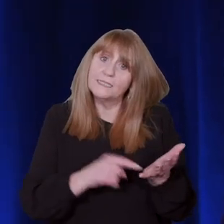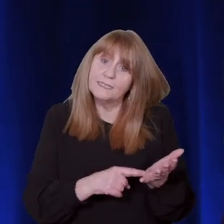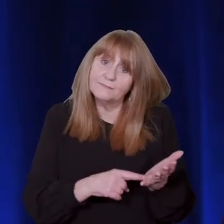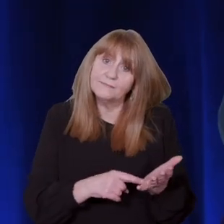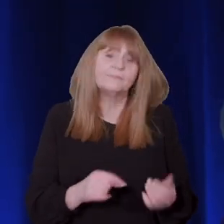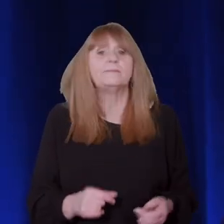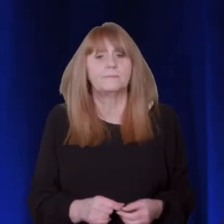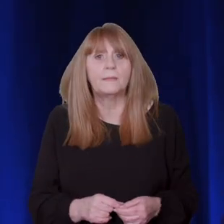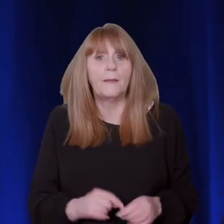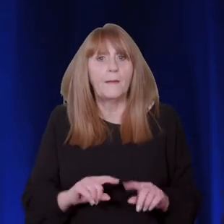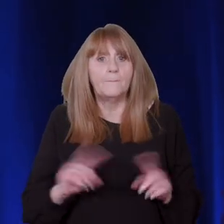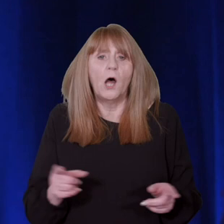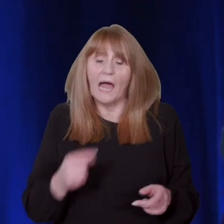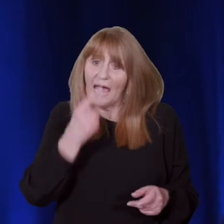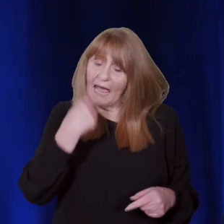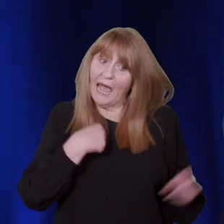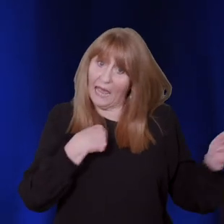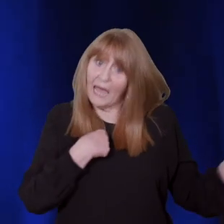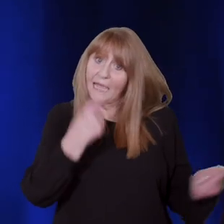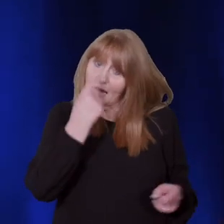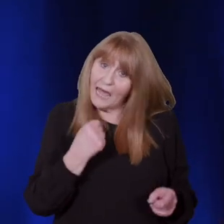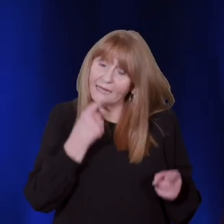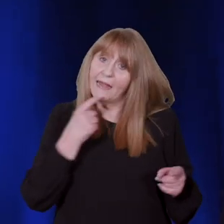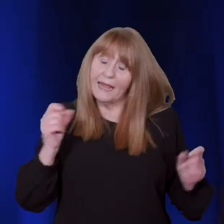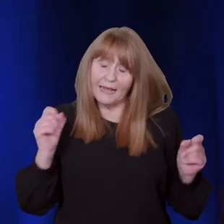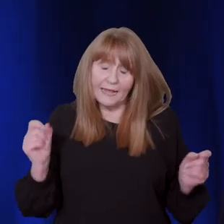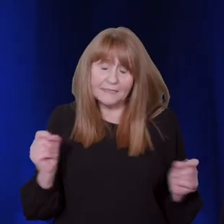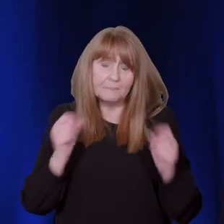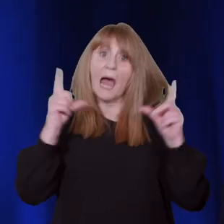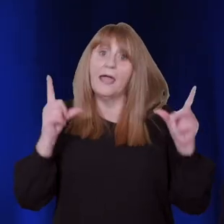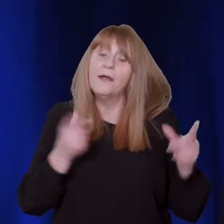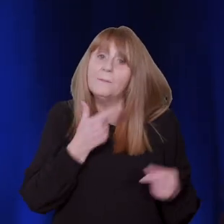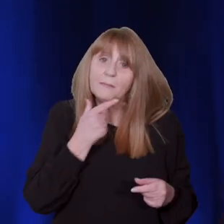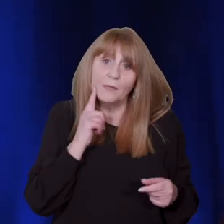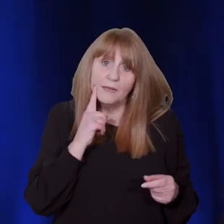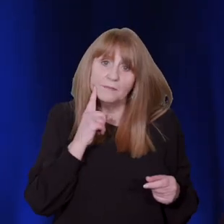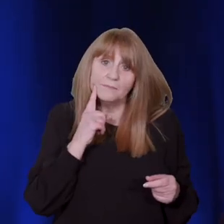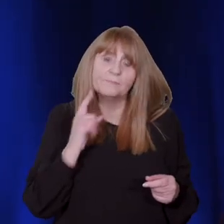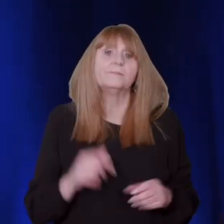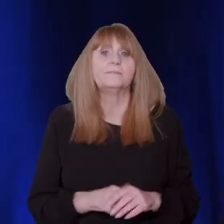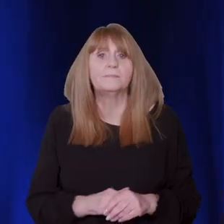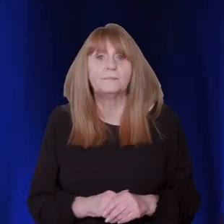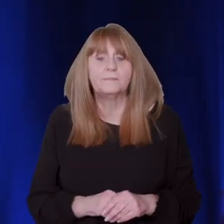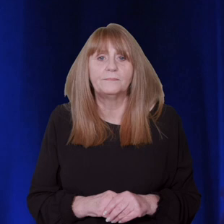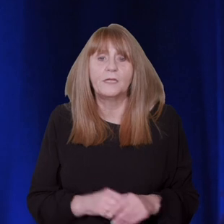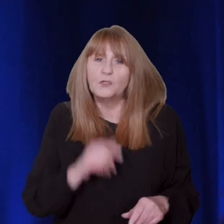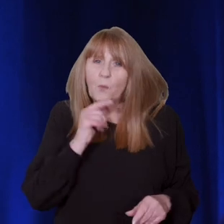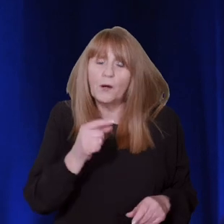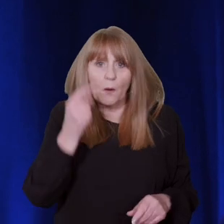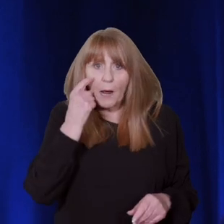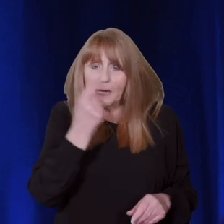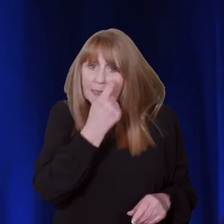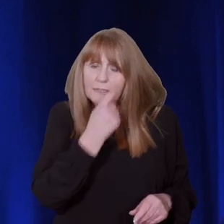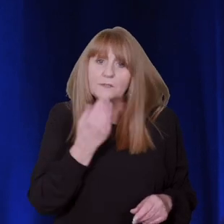you start to put a validation on the part that you play in life. This word recognition means